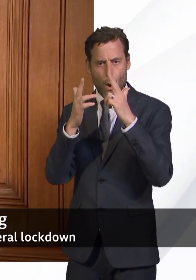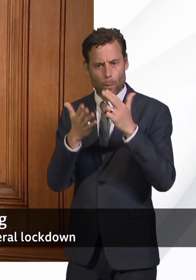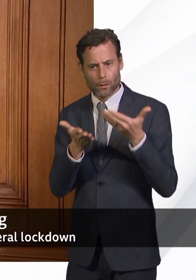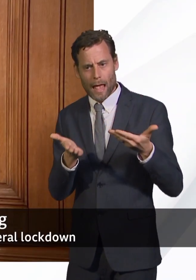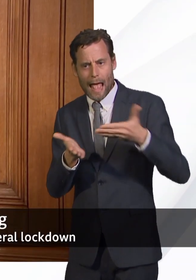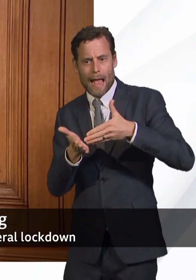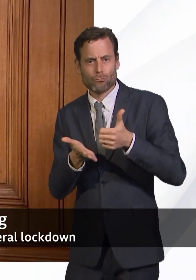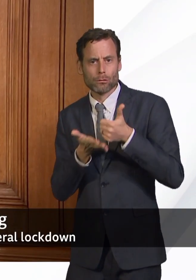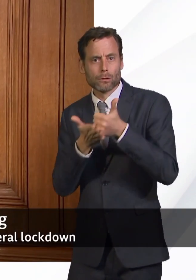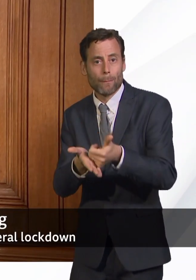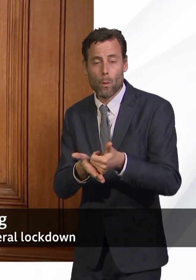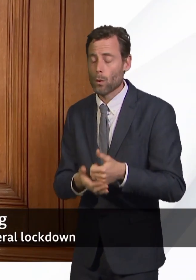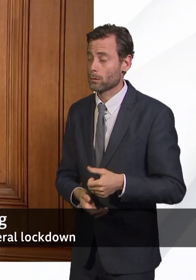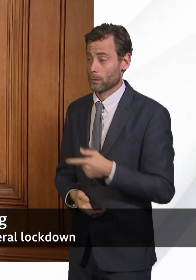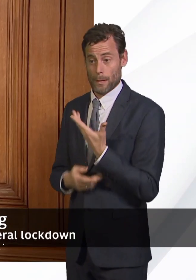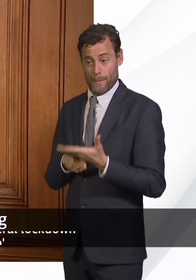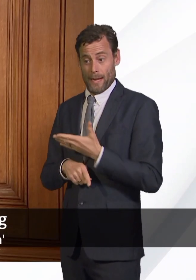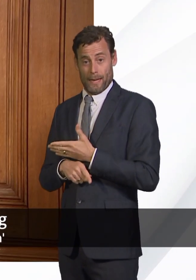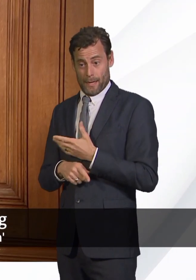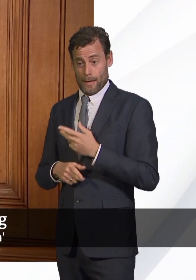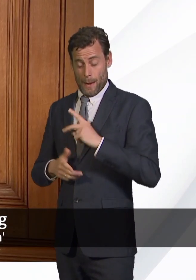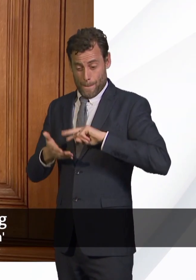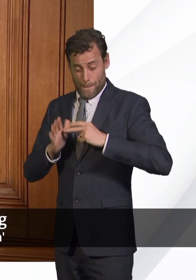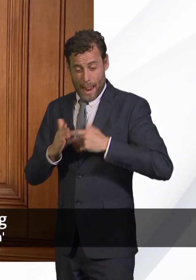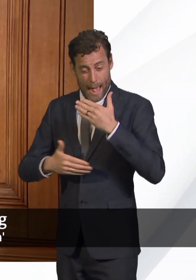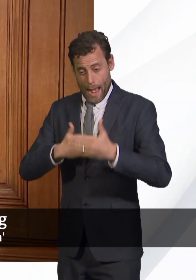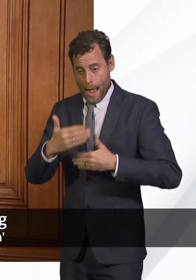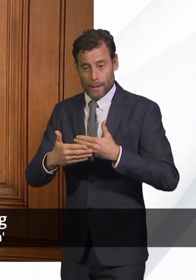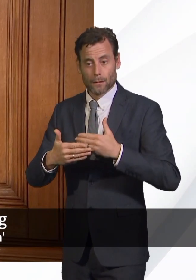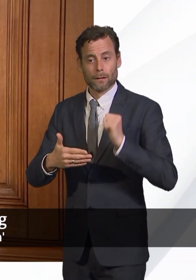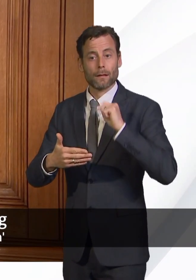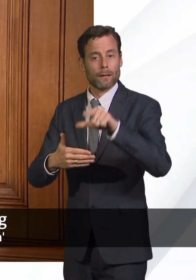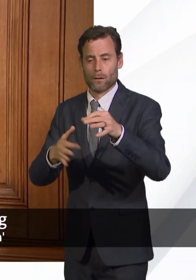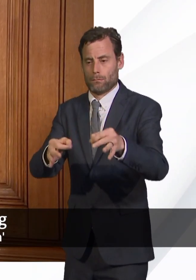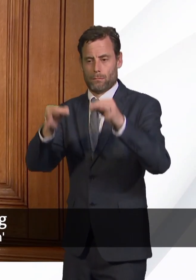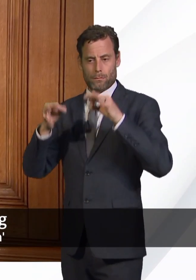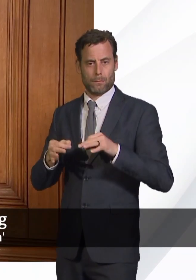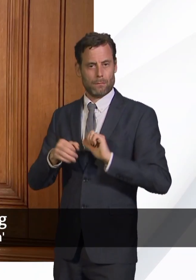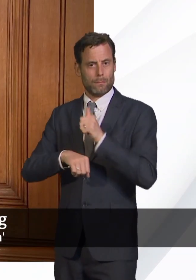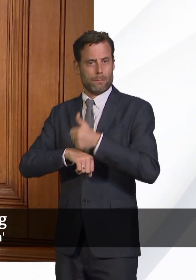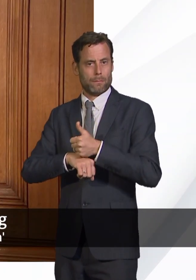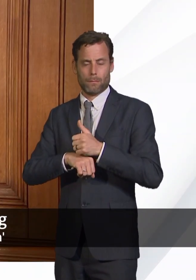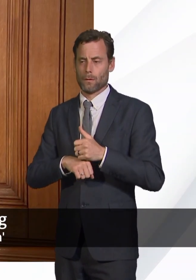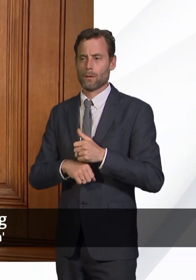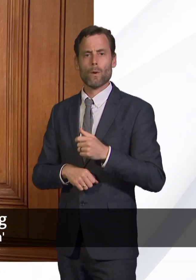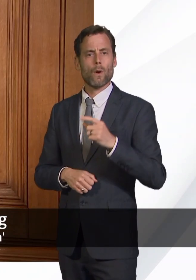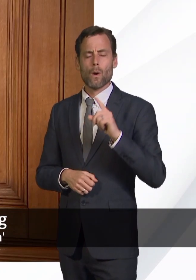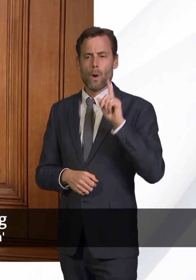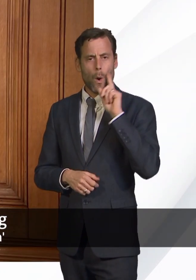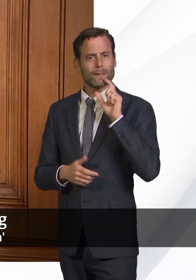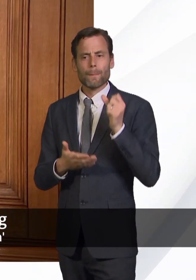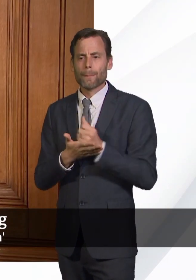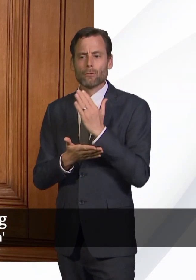has been brought forward, and there's a lot of joint working to ensure that each care home, that there is a clinical lead in each